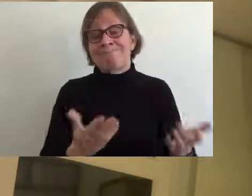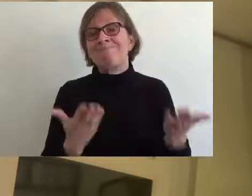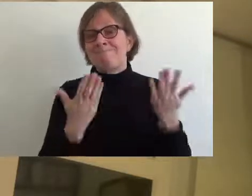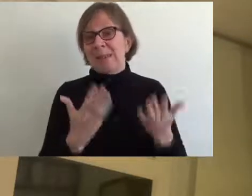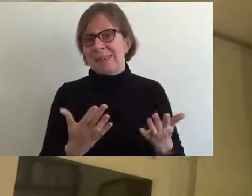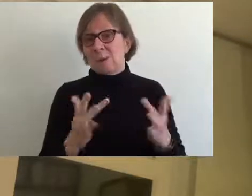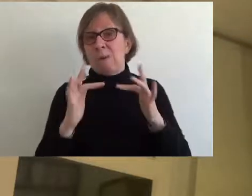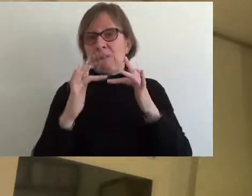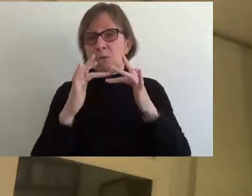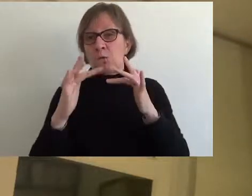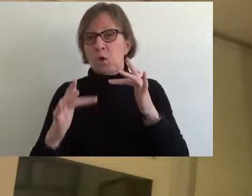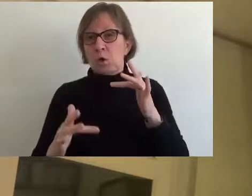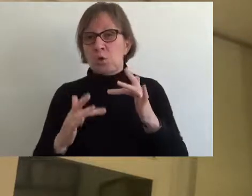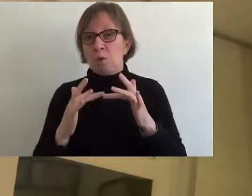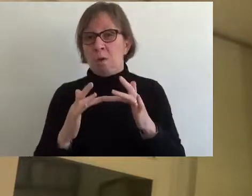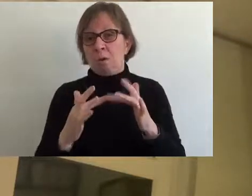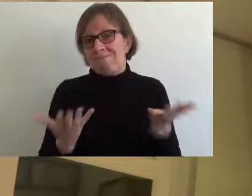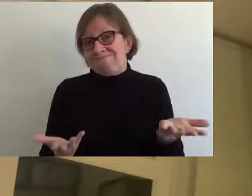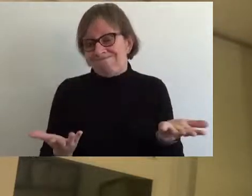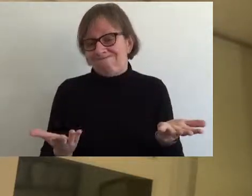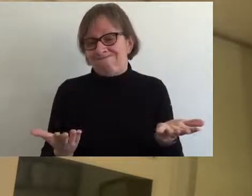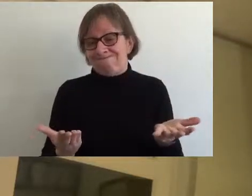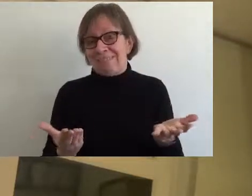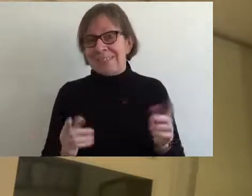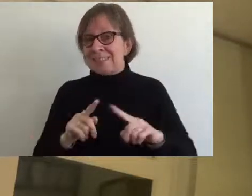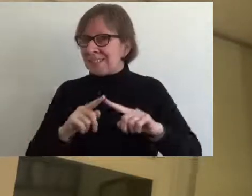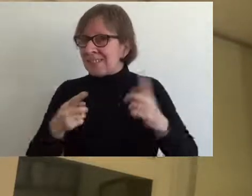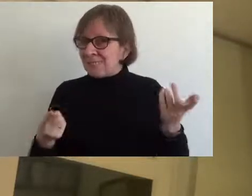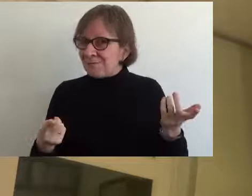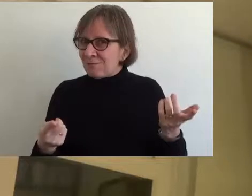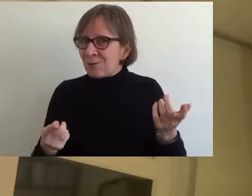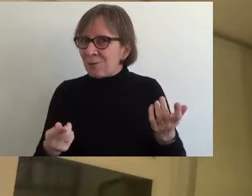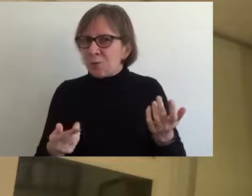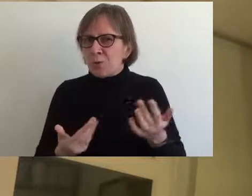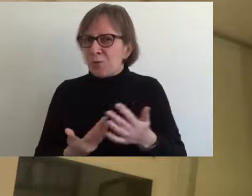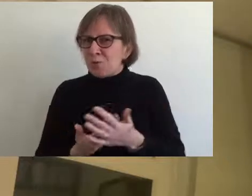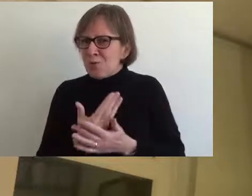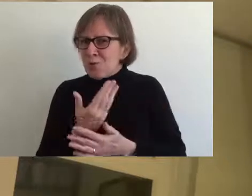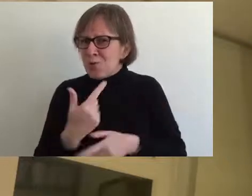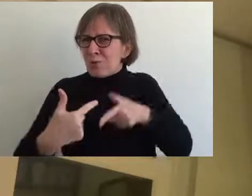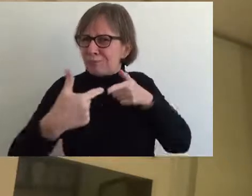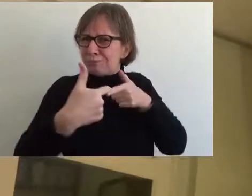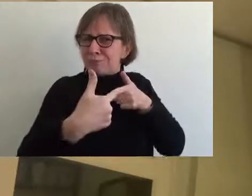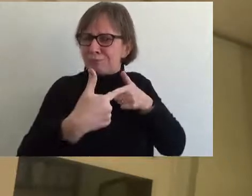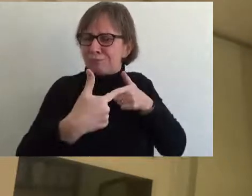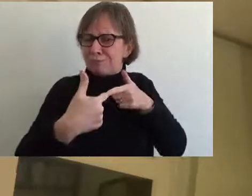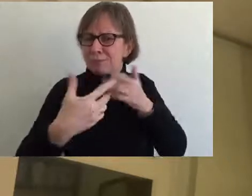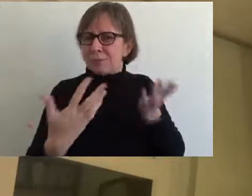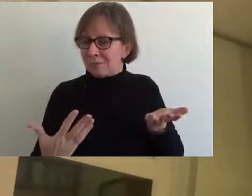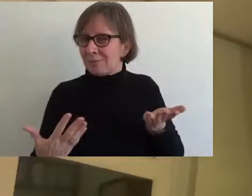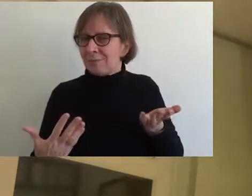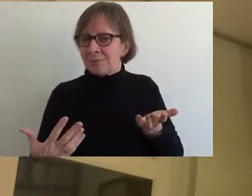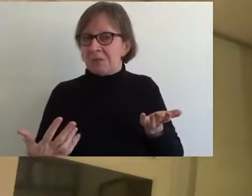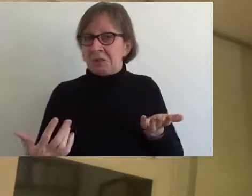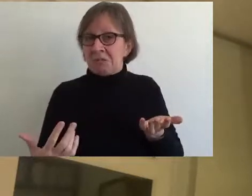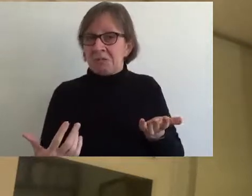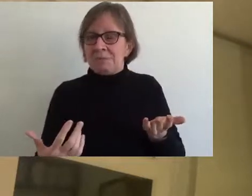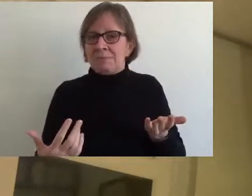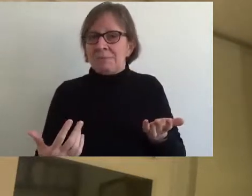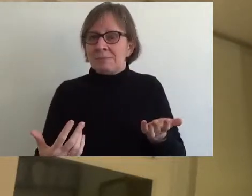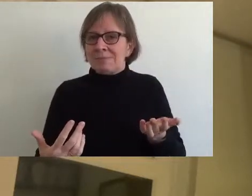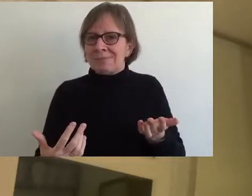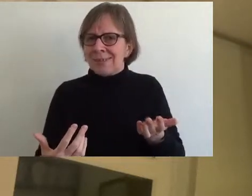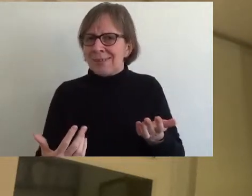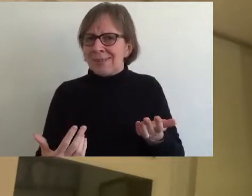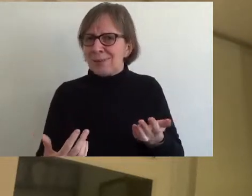Okay, it's a virtual world at present. And so many of us have found new ways of keeping in touch with each other. Indeed, in